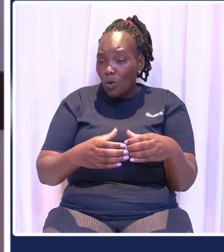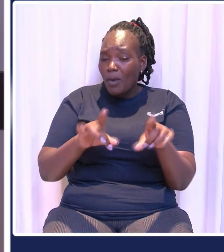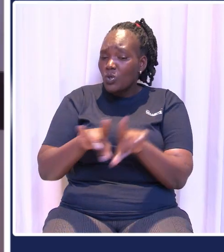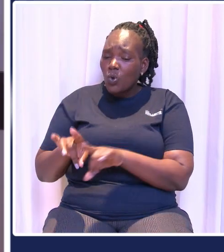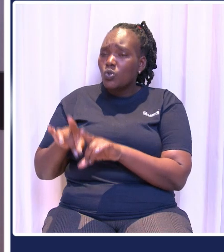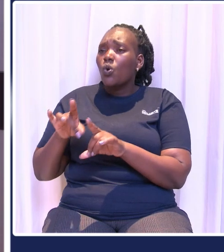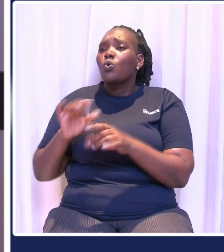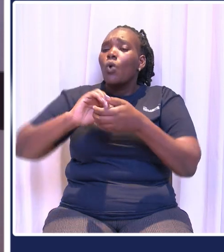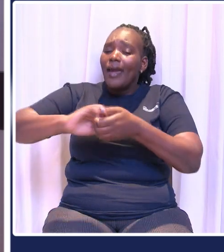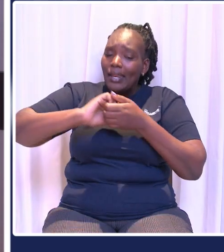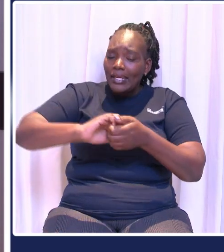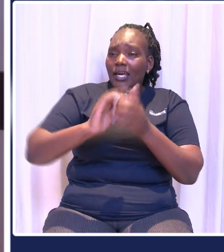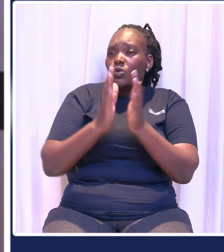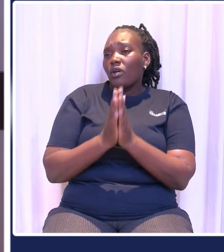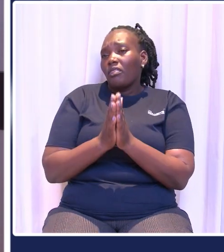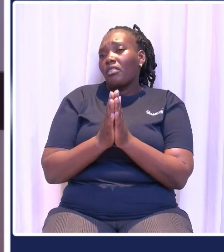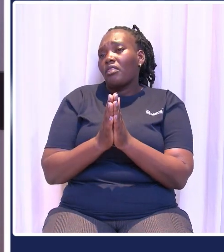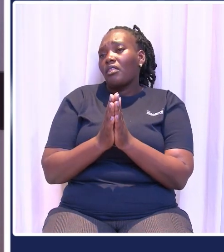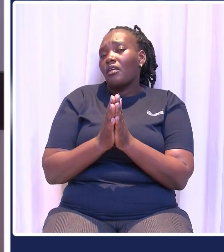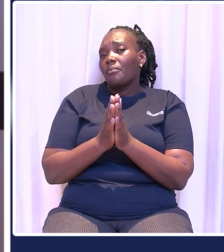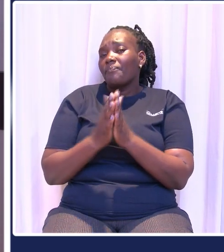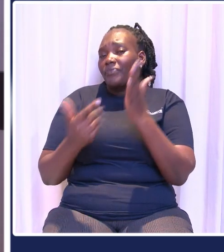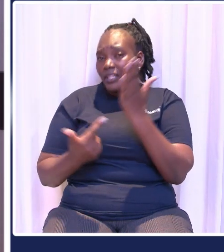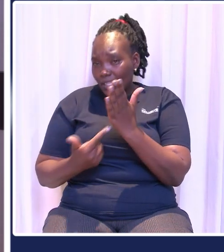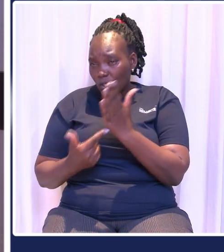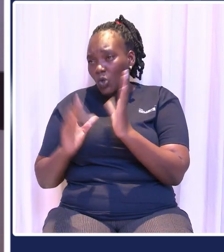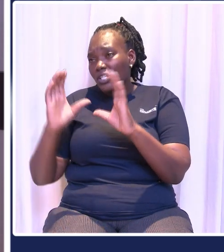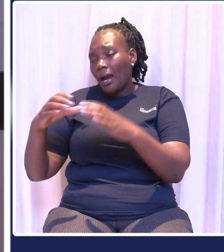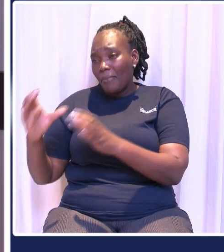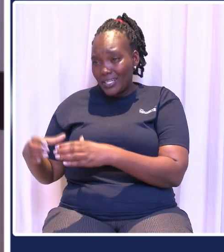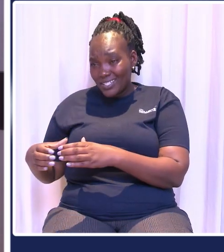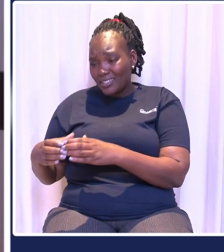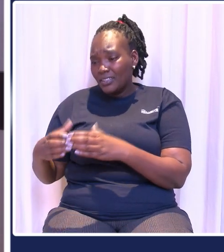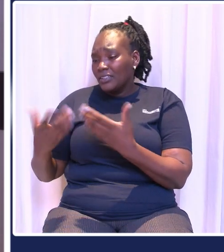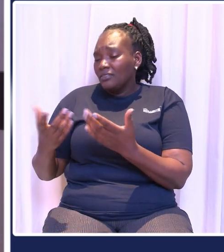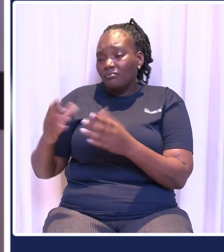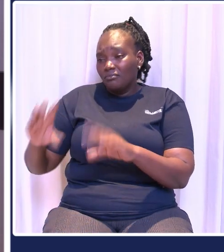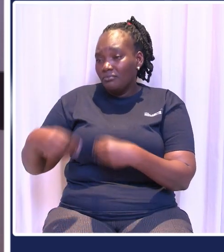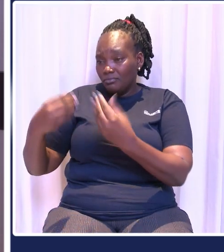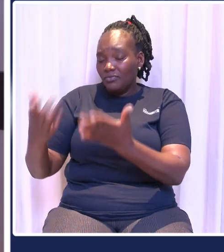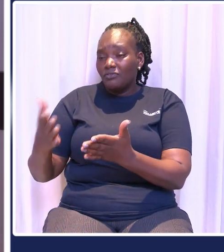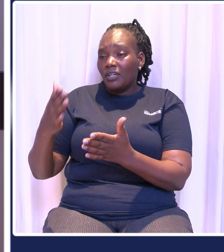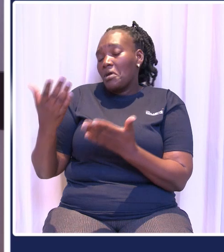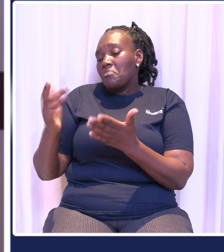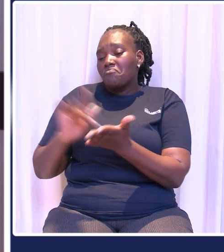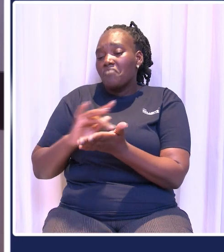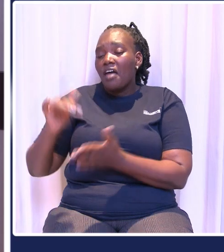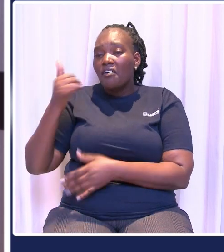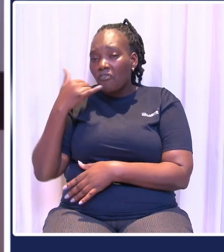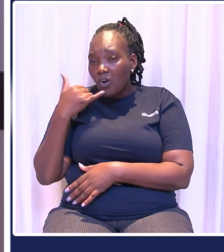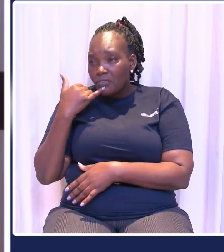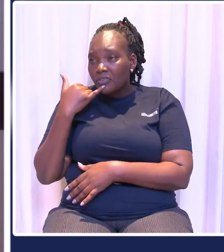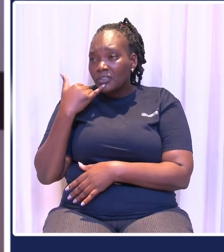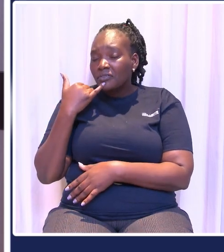to engage with technology companies, cell phone providers, and so forth. There's